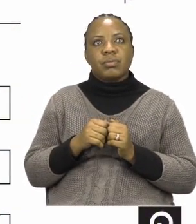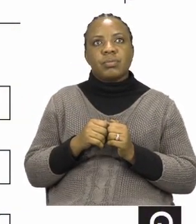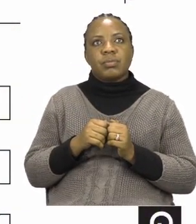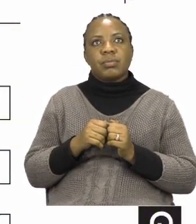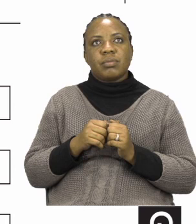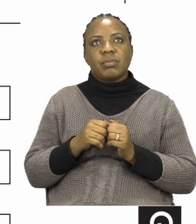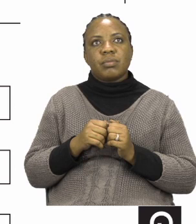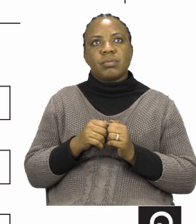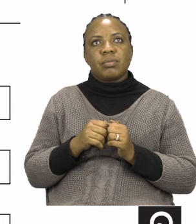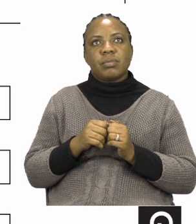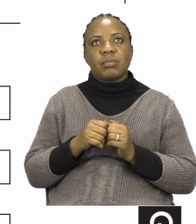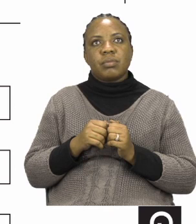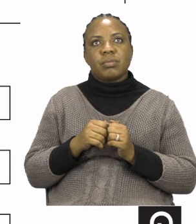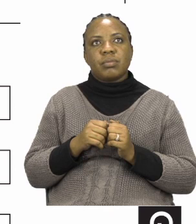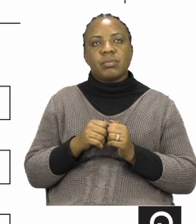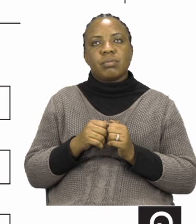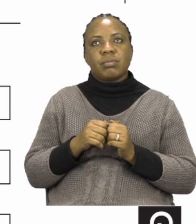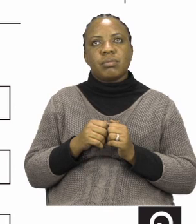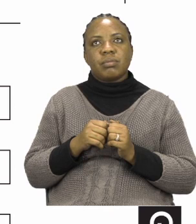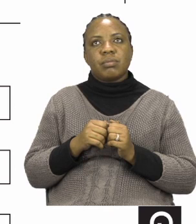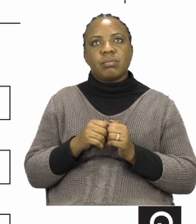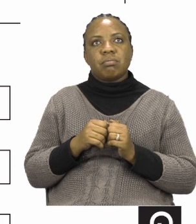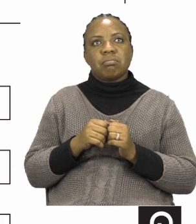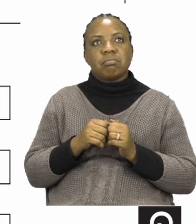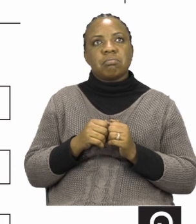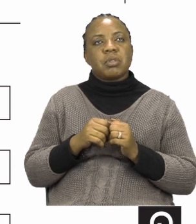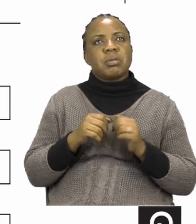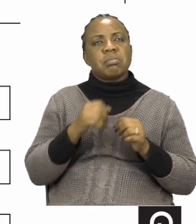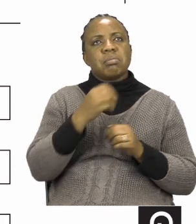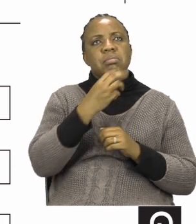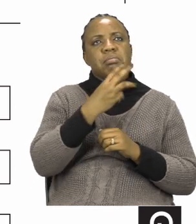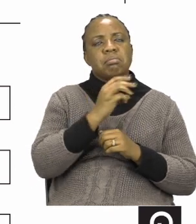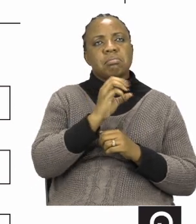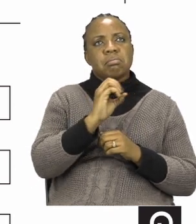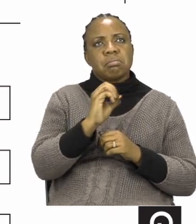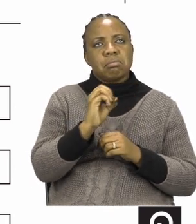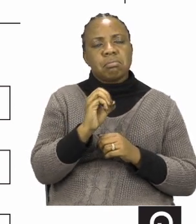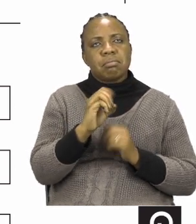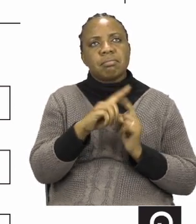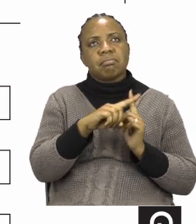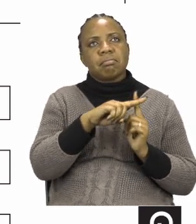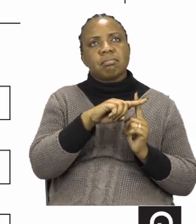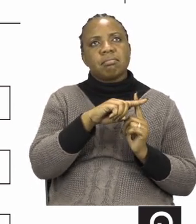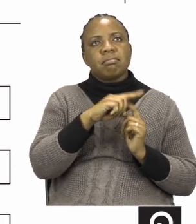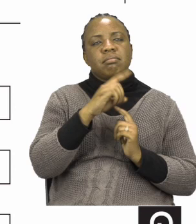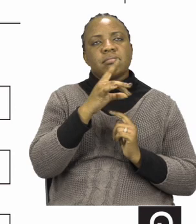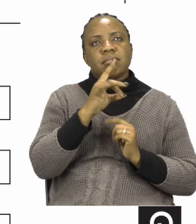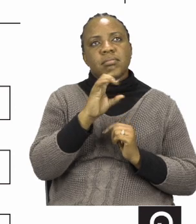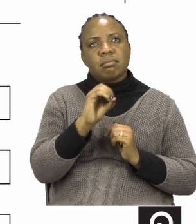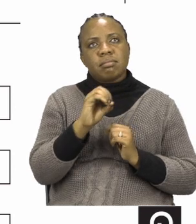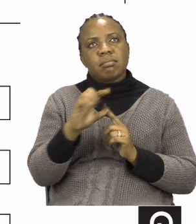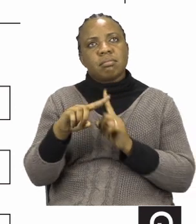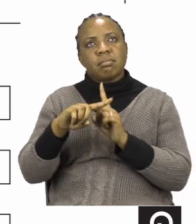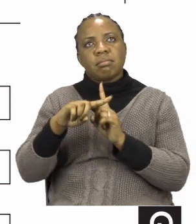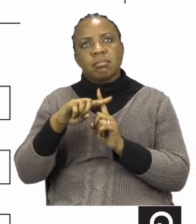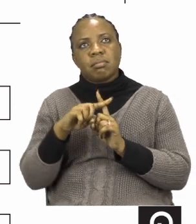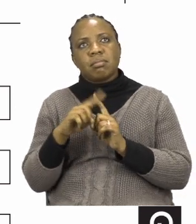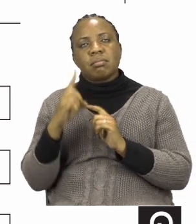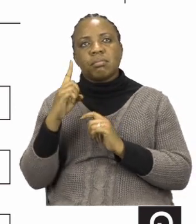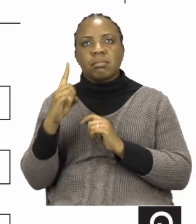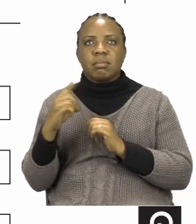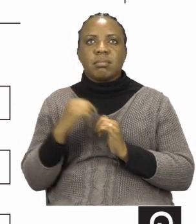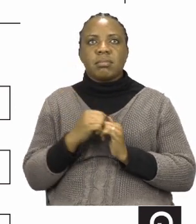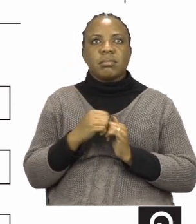said 300 plus 80 plus 1. So now it is our